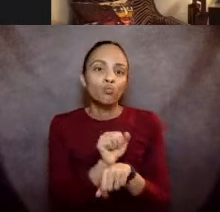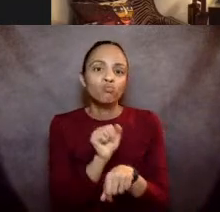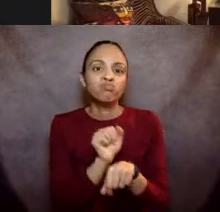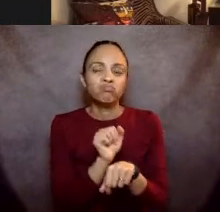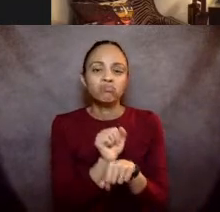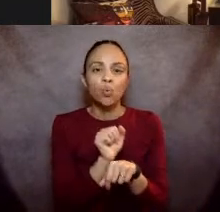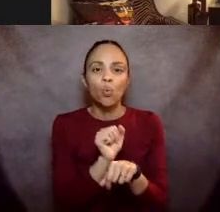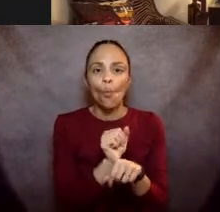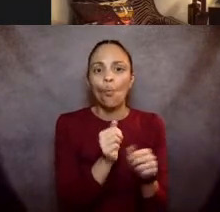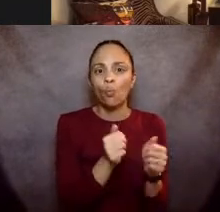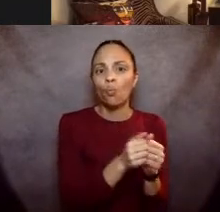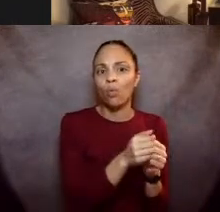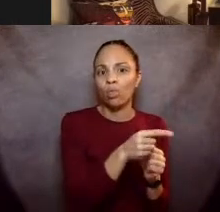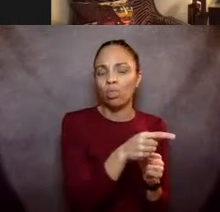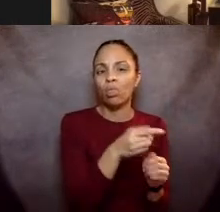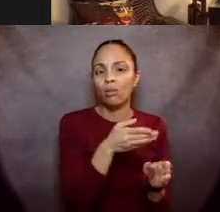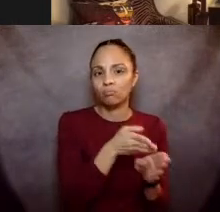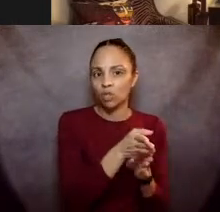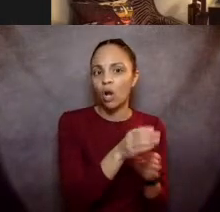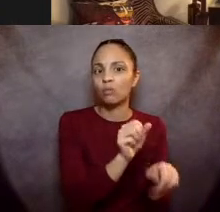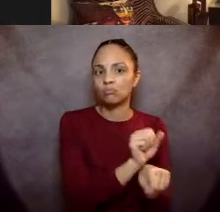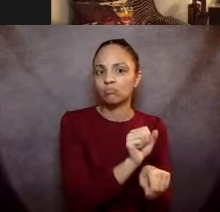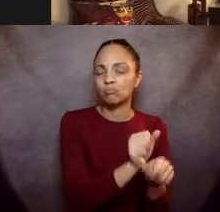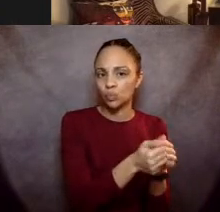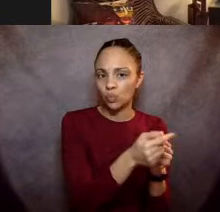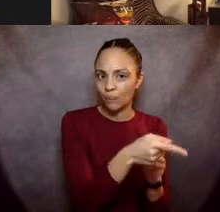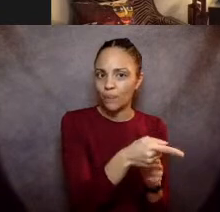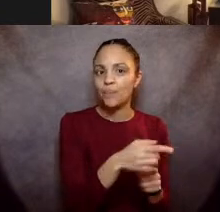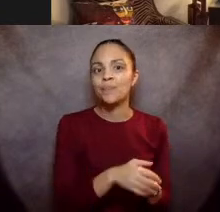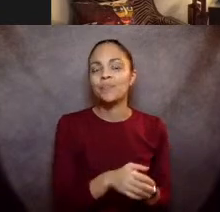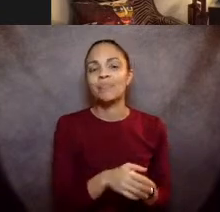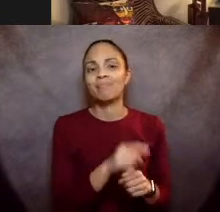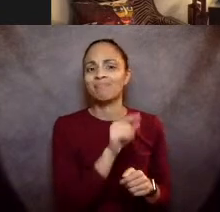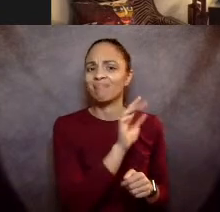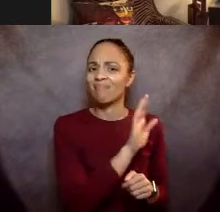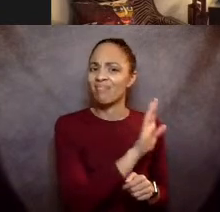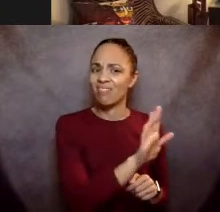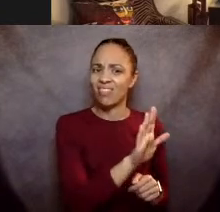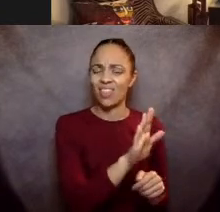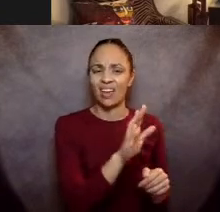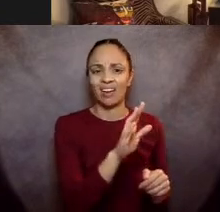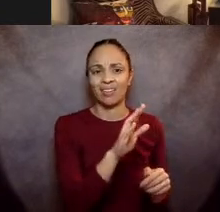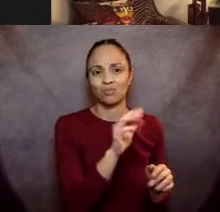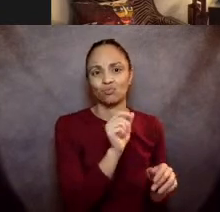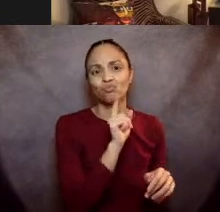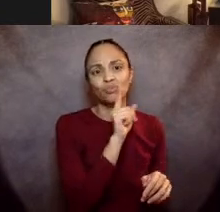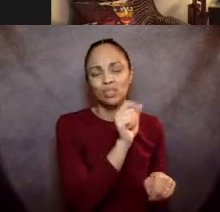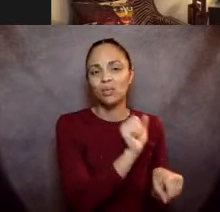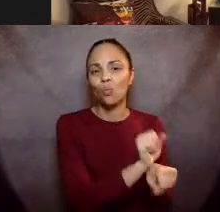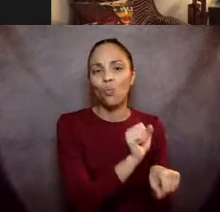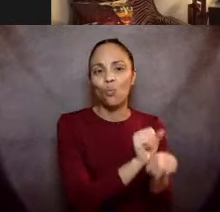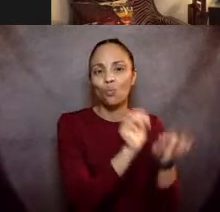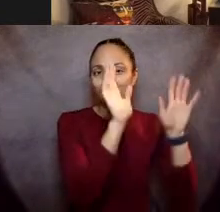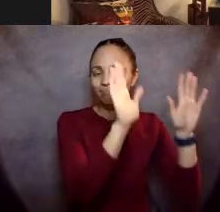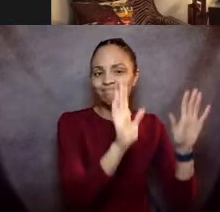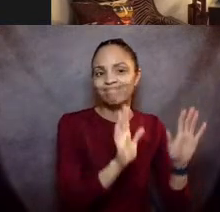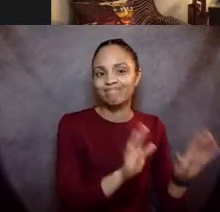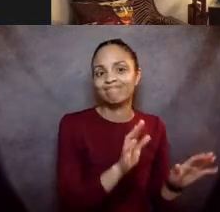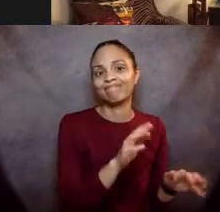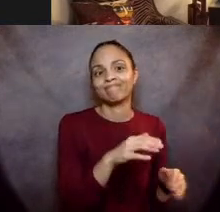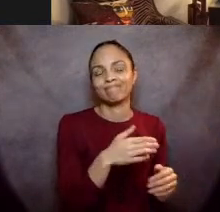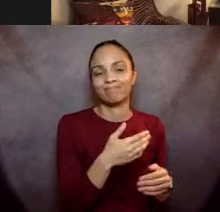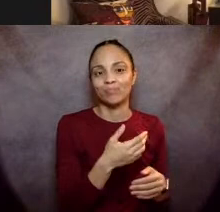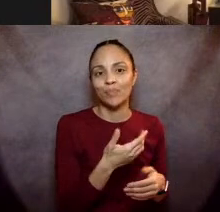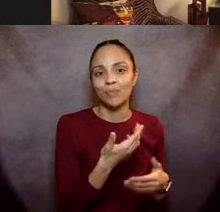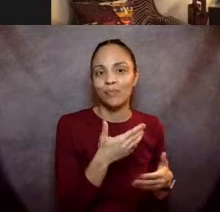who have been really doing an amazing job bringing the technology into the